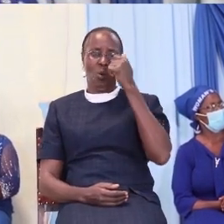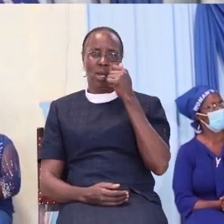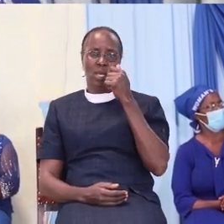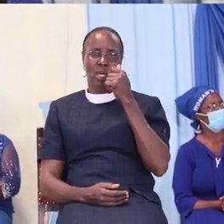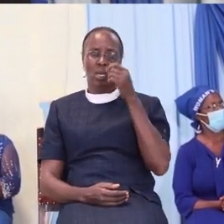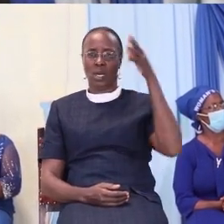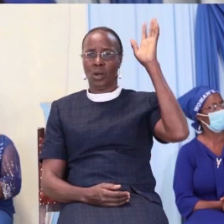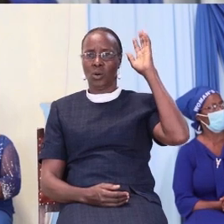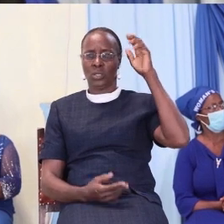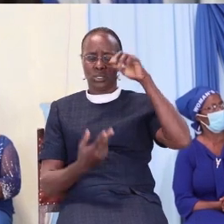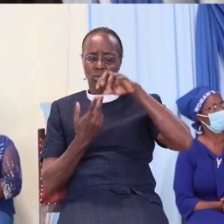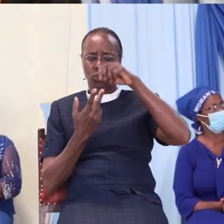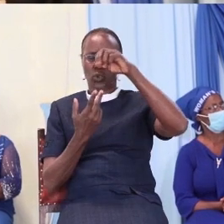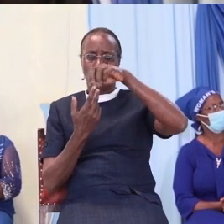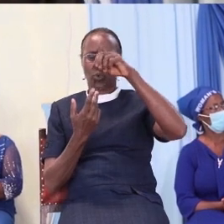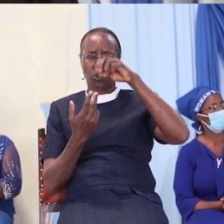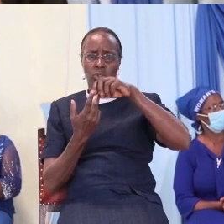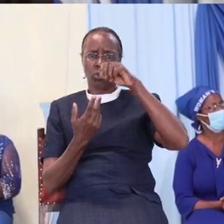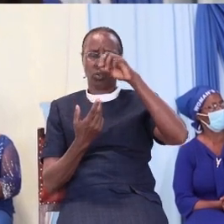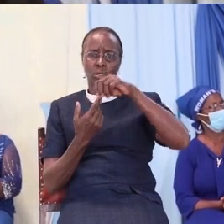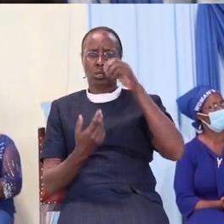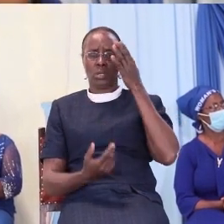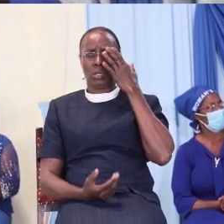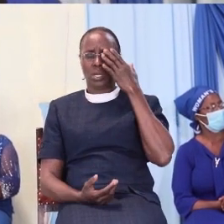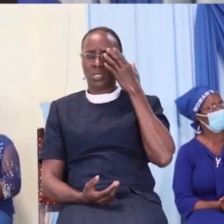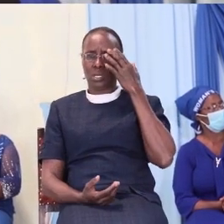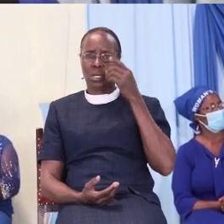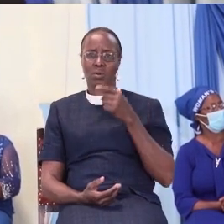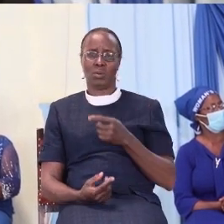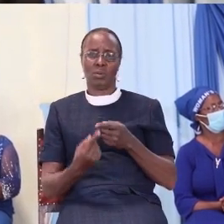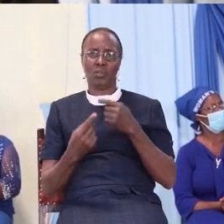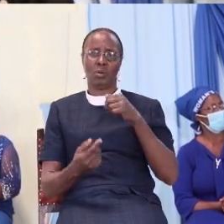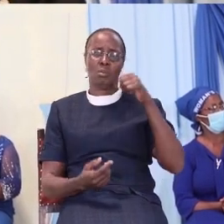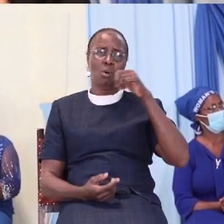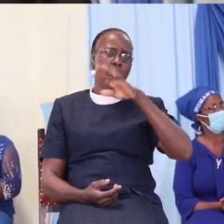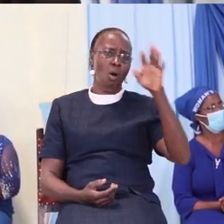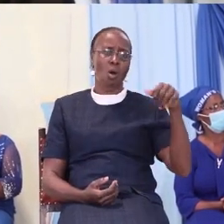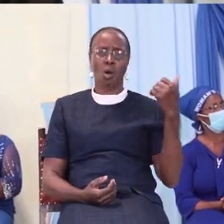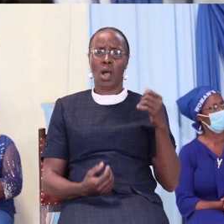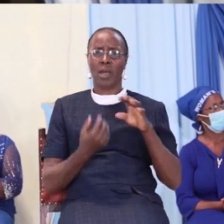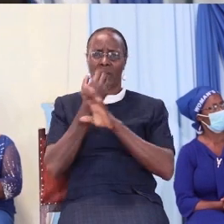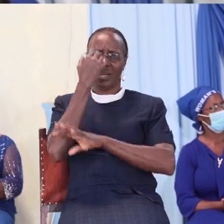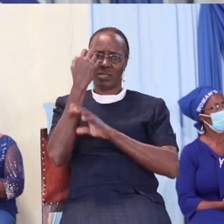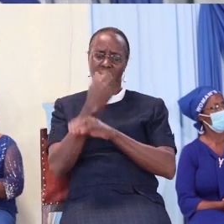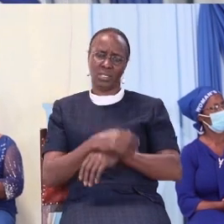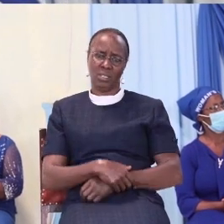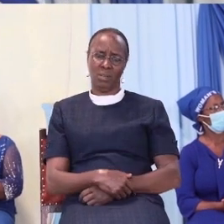children of Israel among many other nations. This was